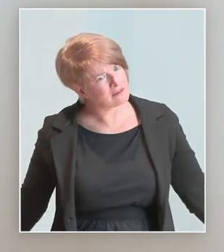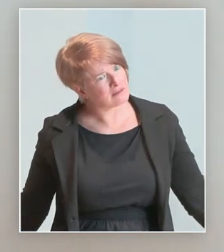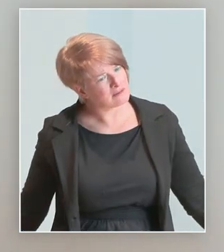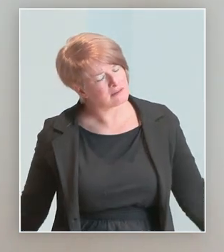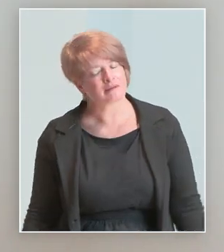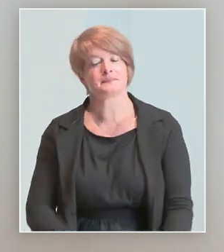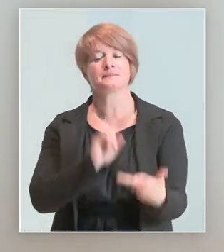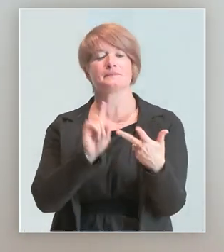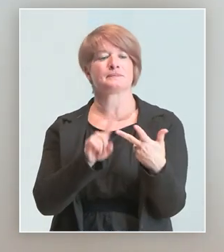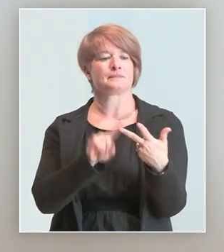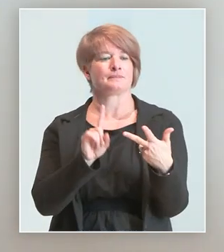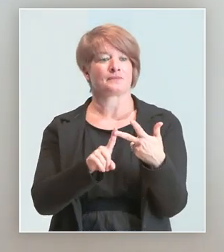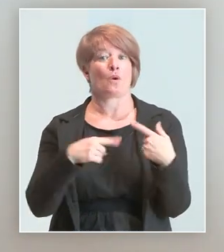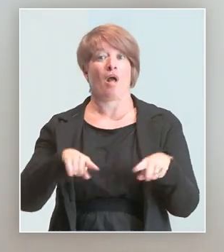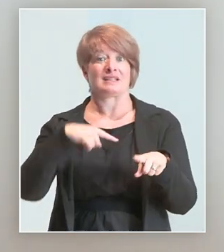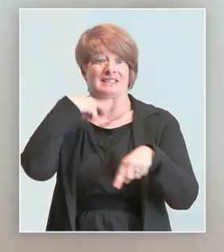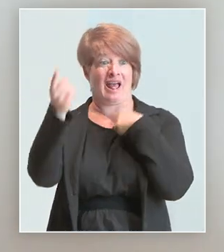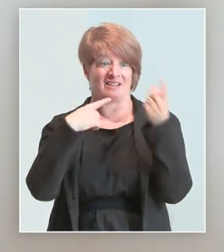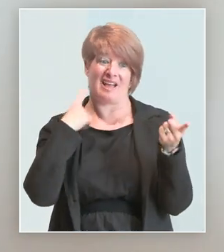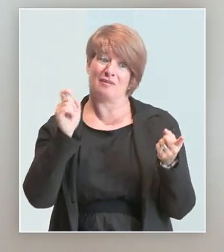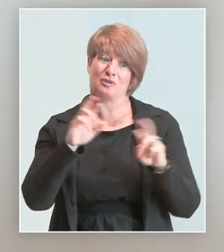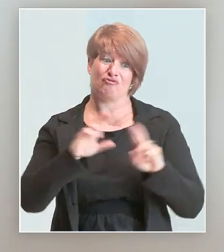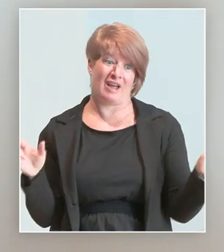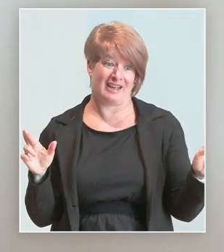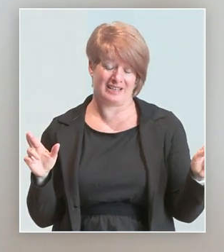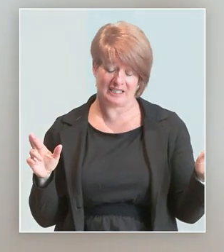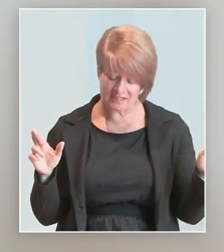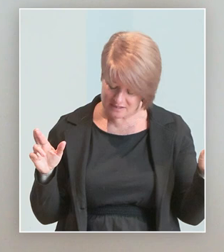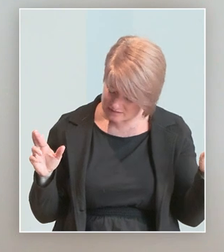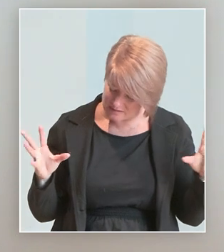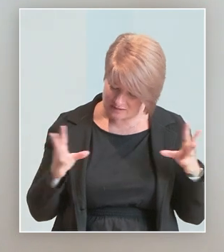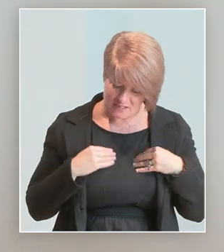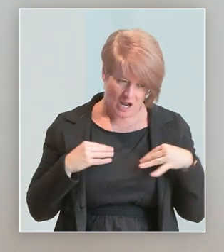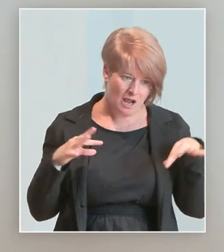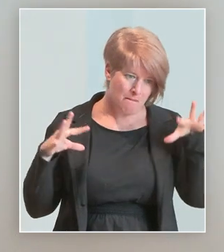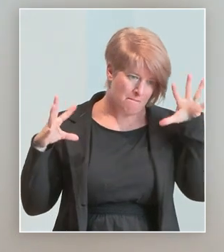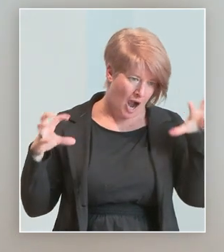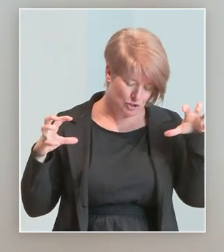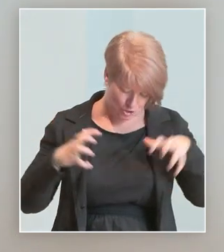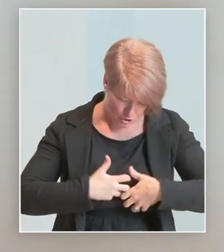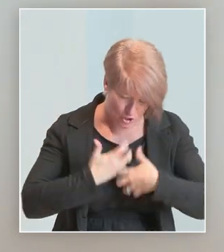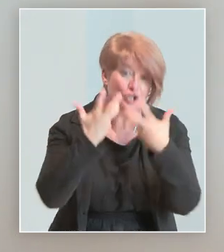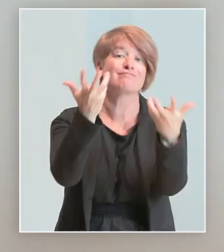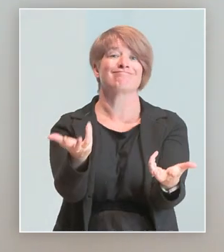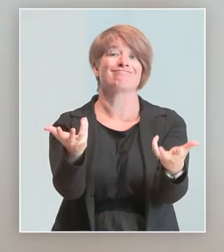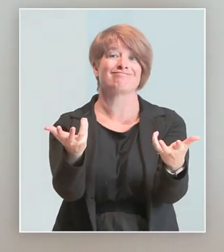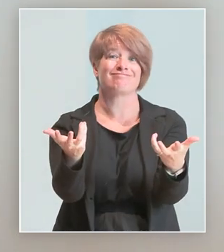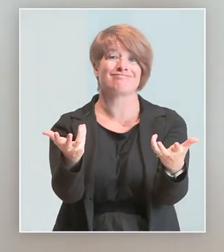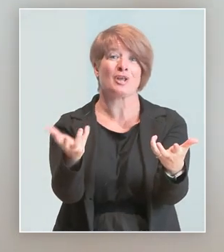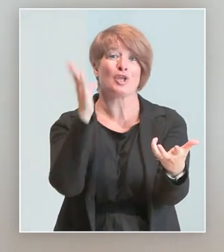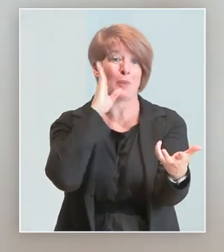Three, during the telling, be ready to live your full monstrous glory, because you will be and do